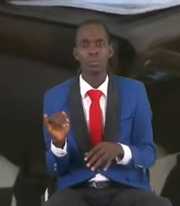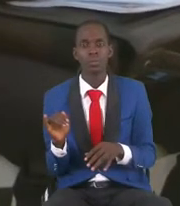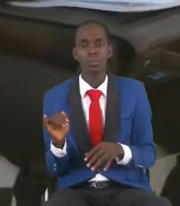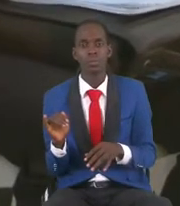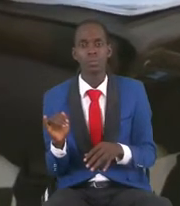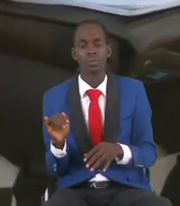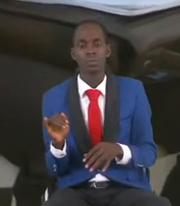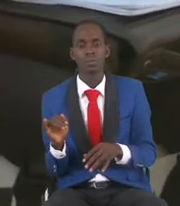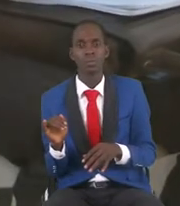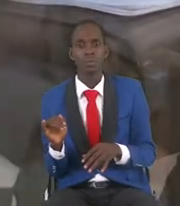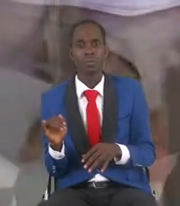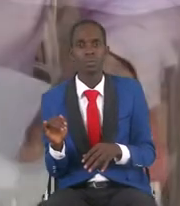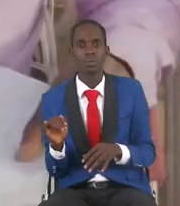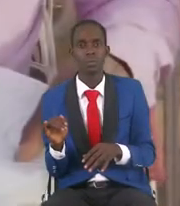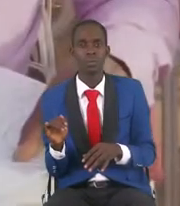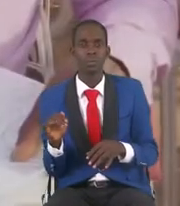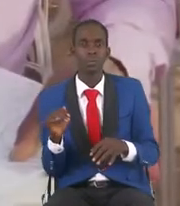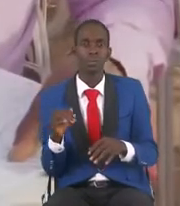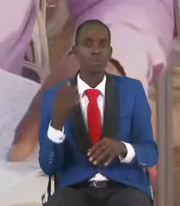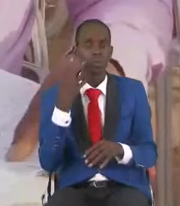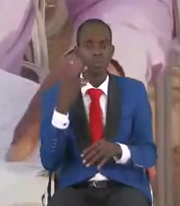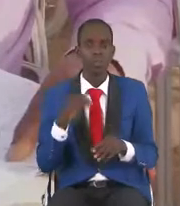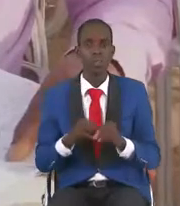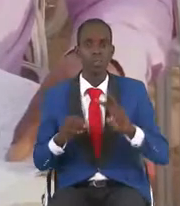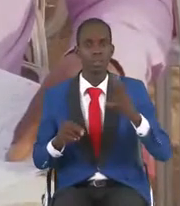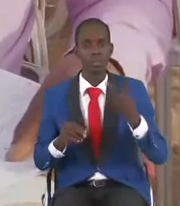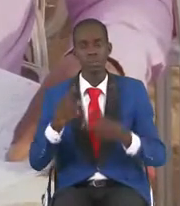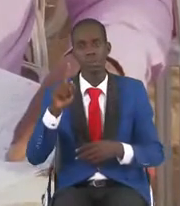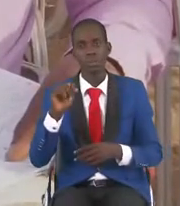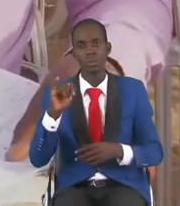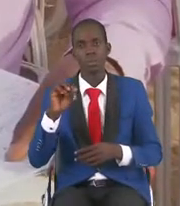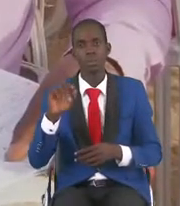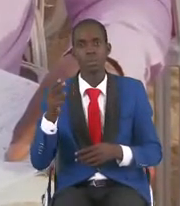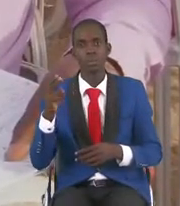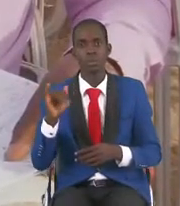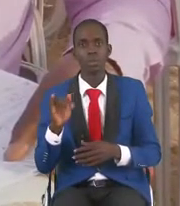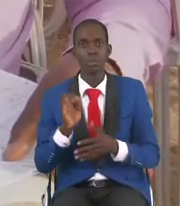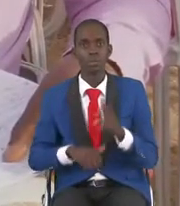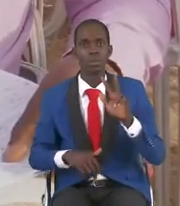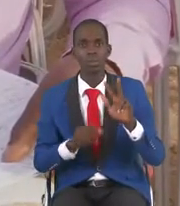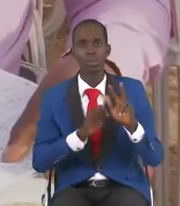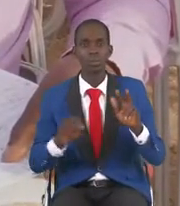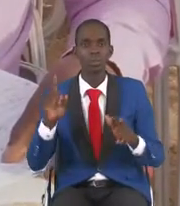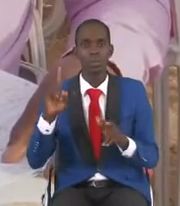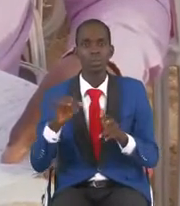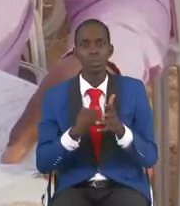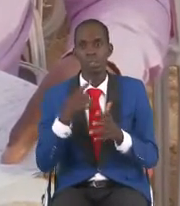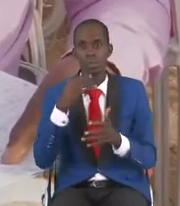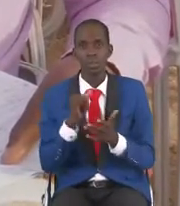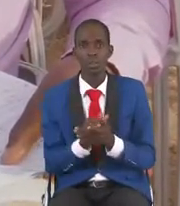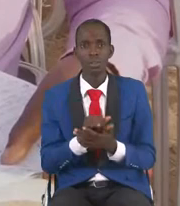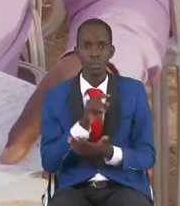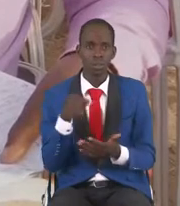We're looking at 2 Timothy chapter 3, verse 1. It says in verse 1, this know